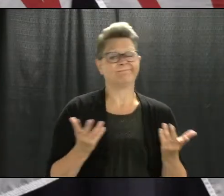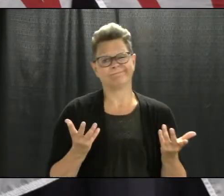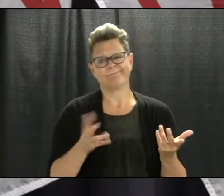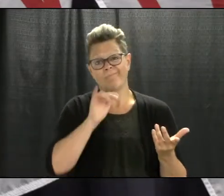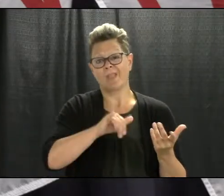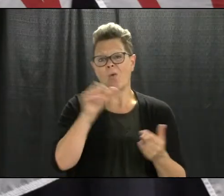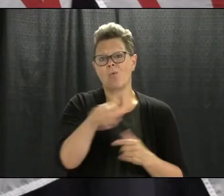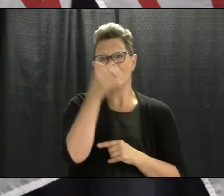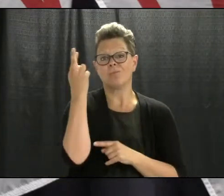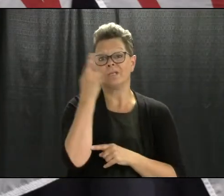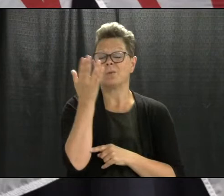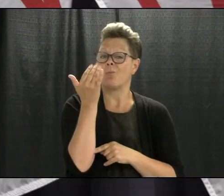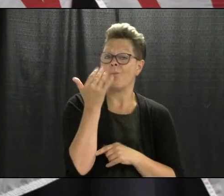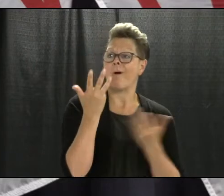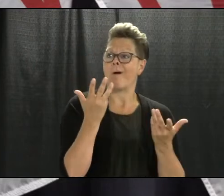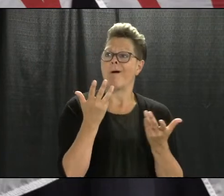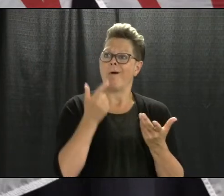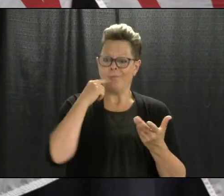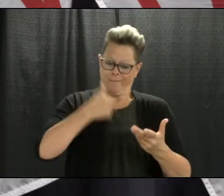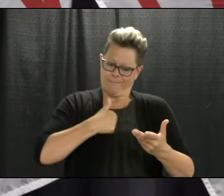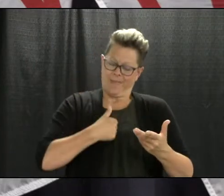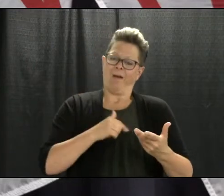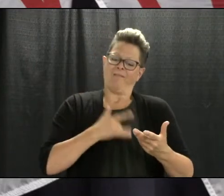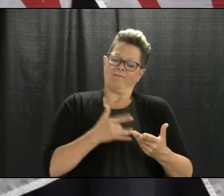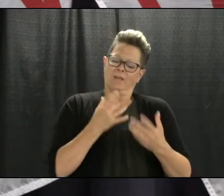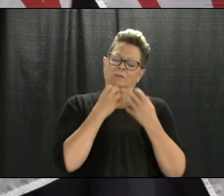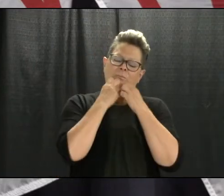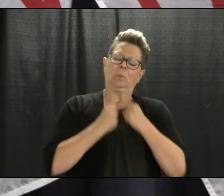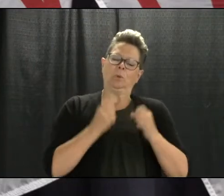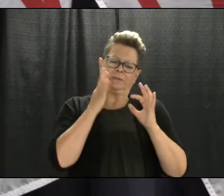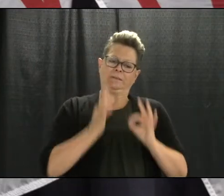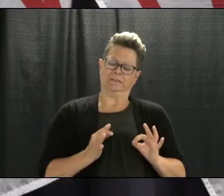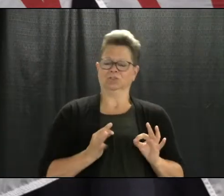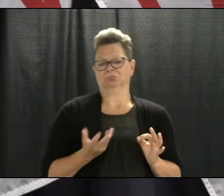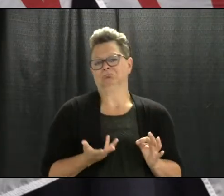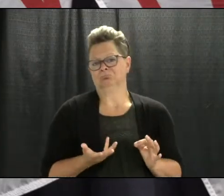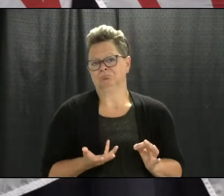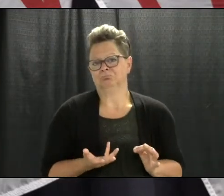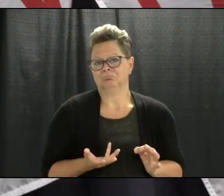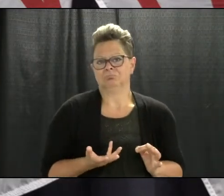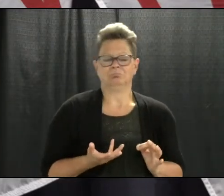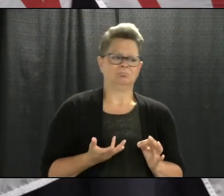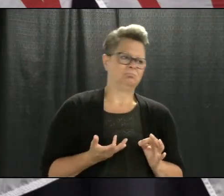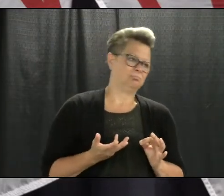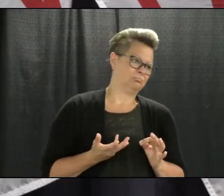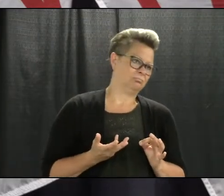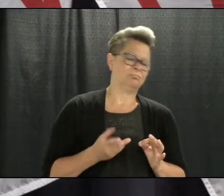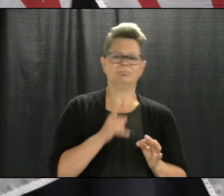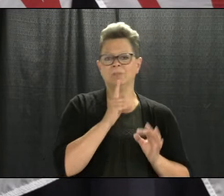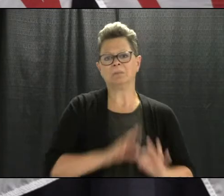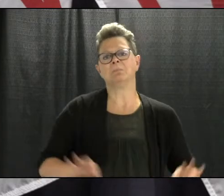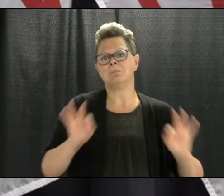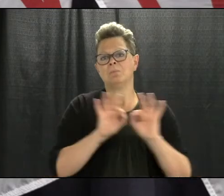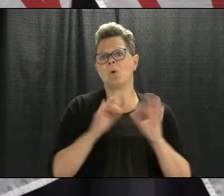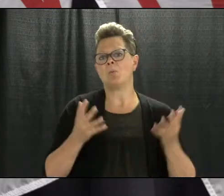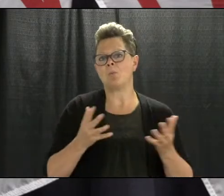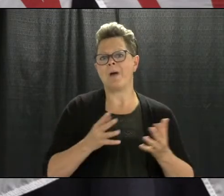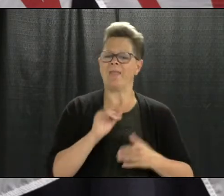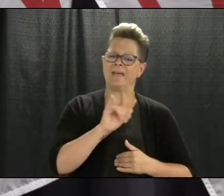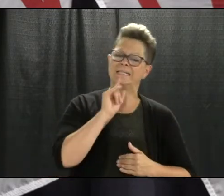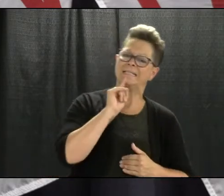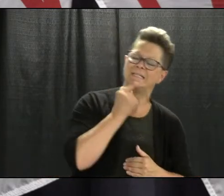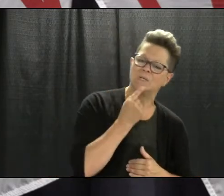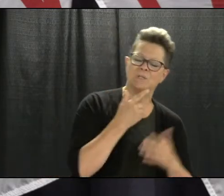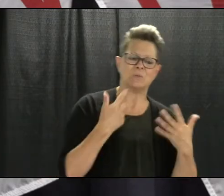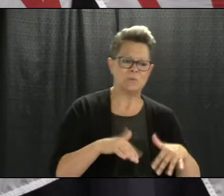another reason, I guess, for me that it's important. But to me, that the important thing is those severe outcomes. You know,